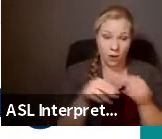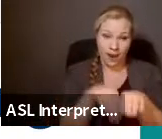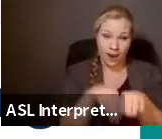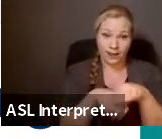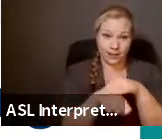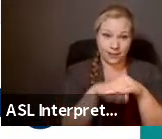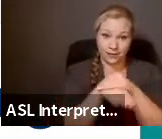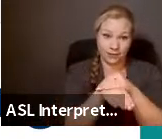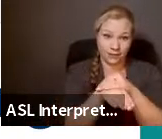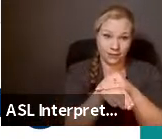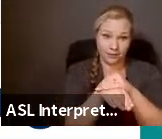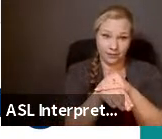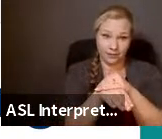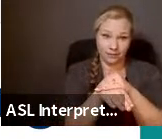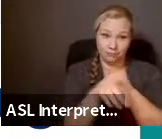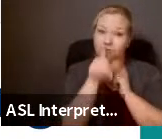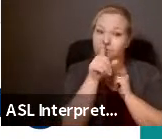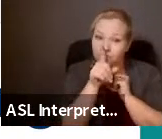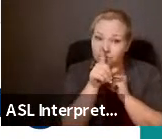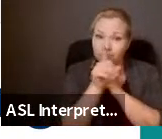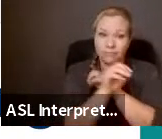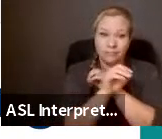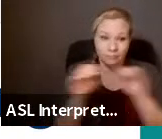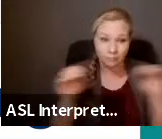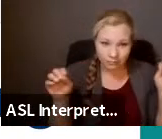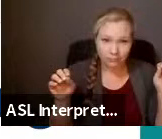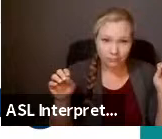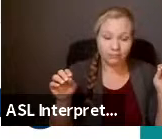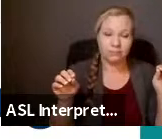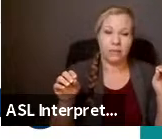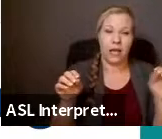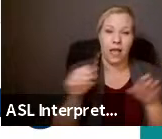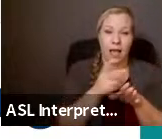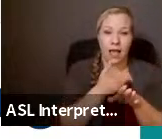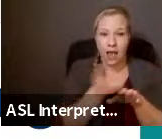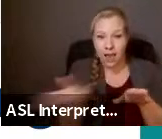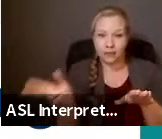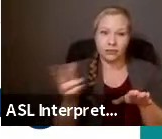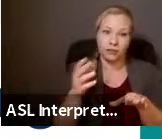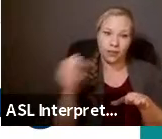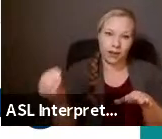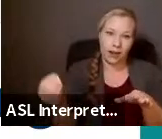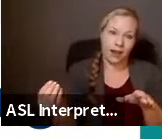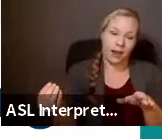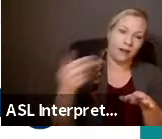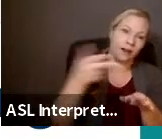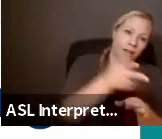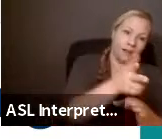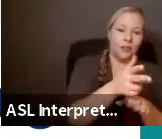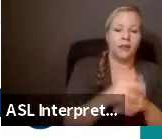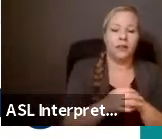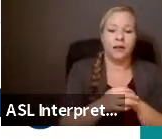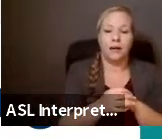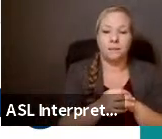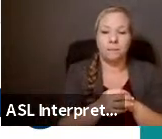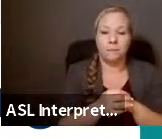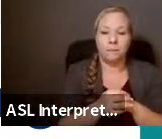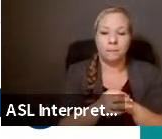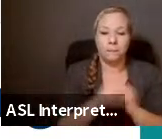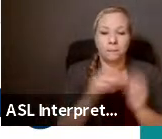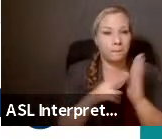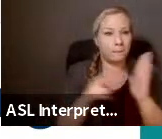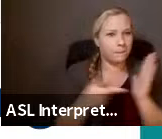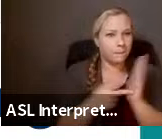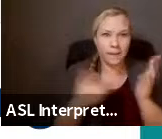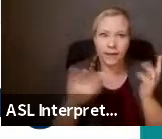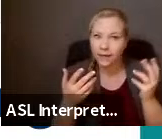on or off ramps, entry or exit ramps. And what that's doing, what that's accomplishing